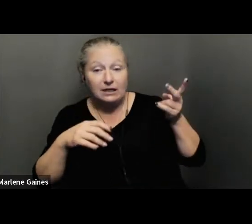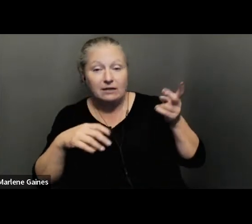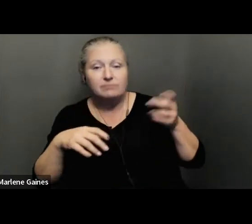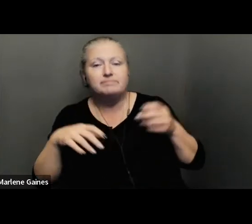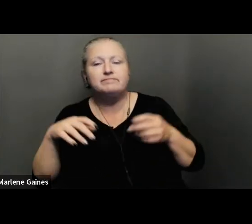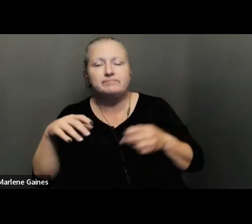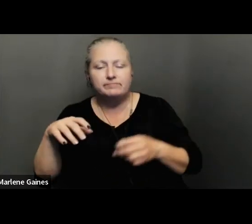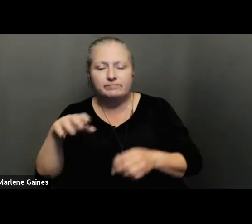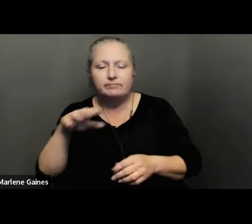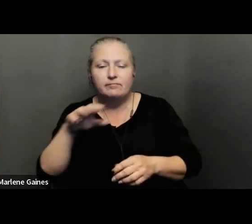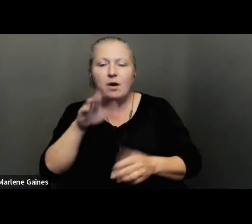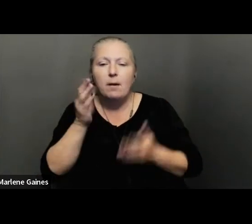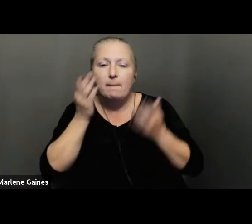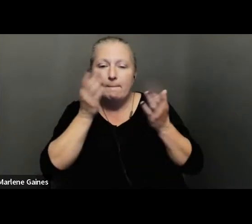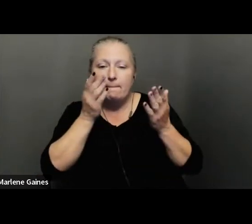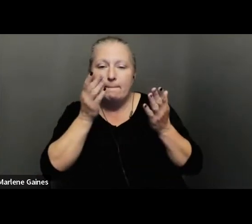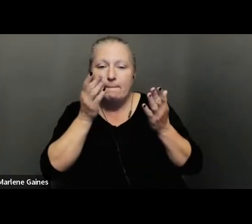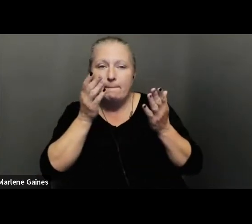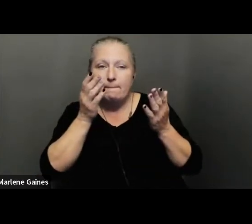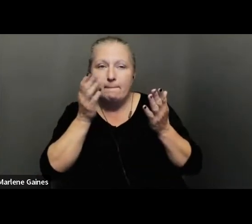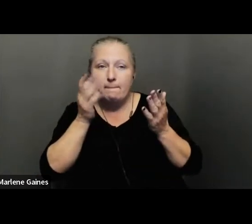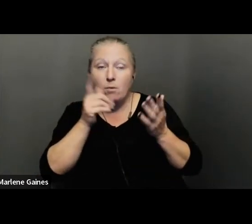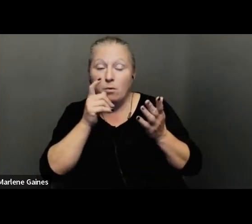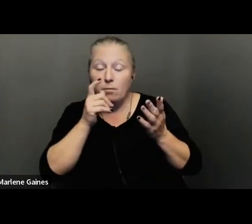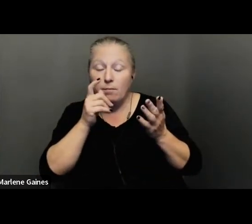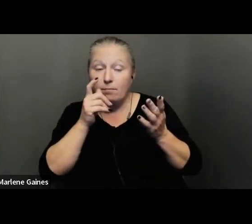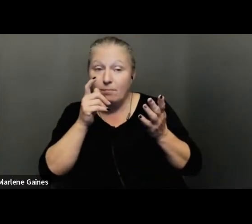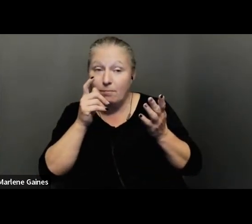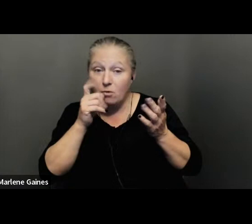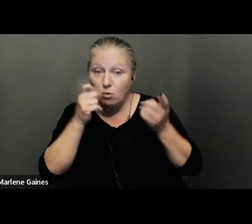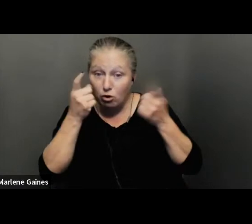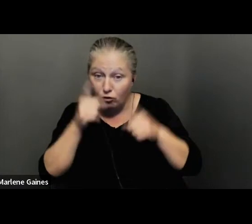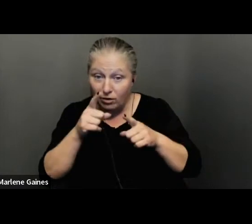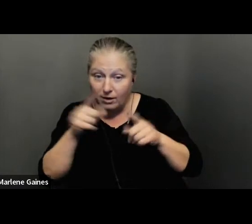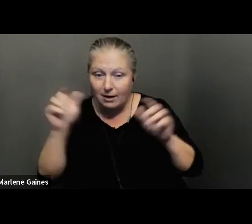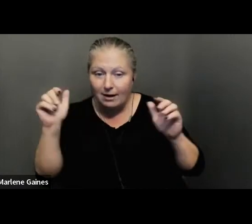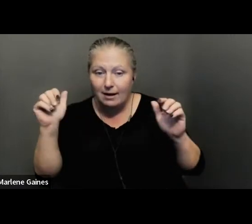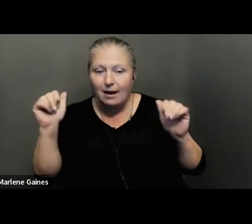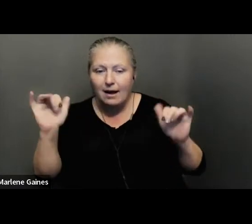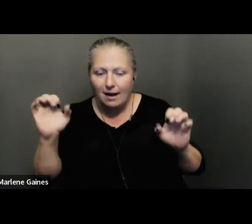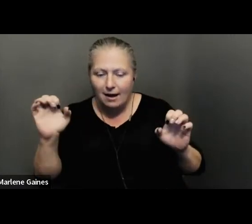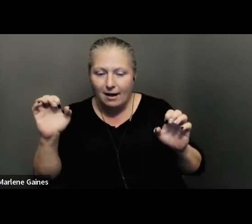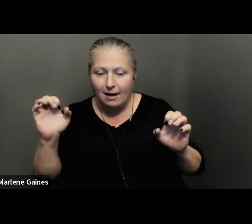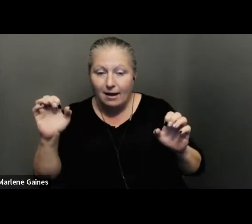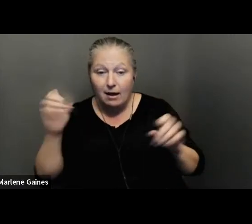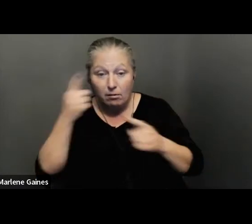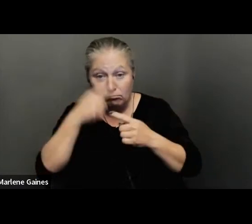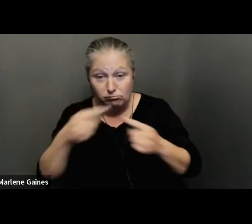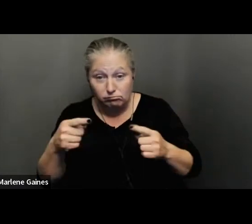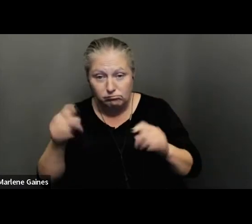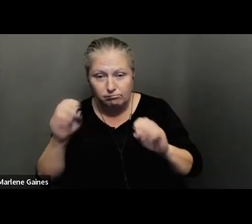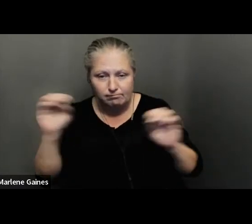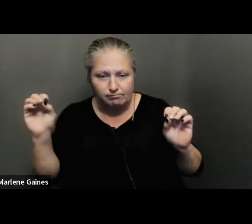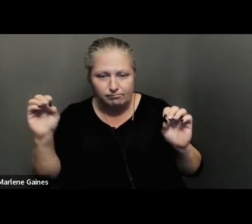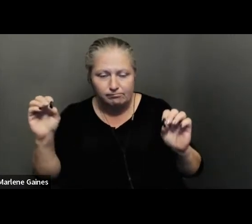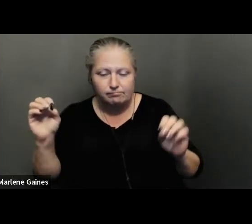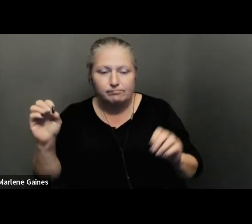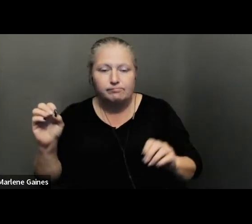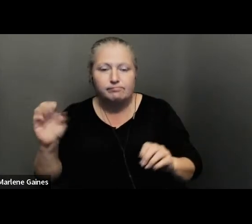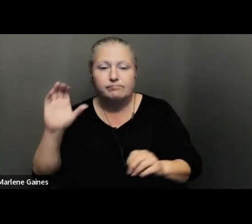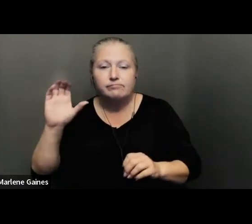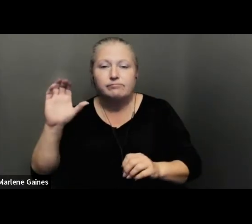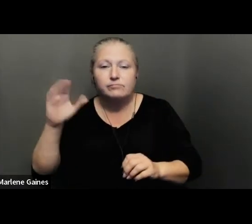Second. Second. All those, Oh. all those in favor, please say aye. Aye. Aye. Any opposed? Hearing none.